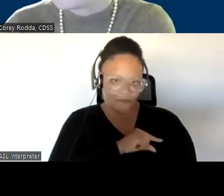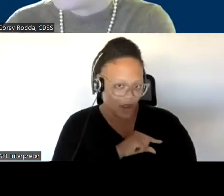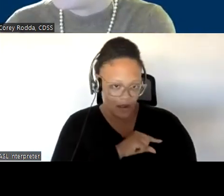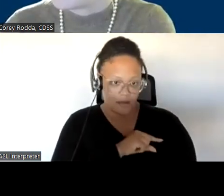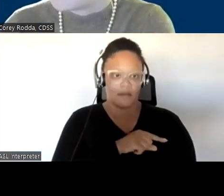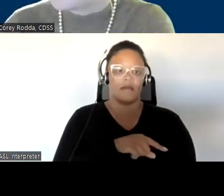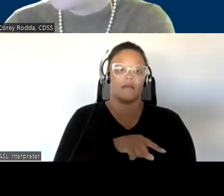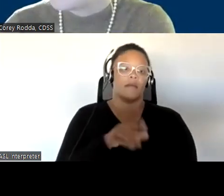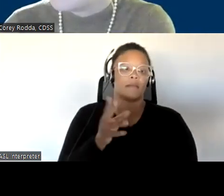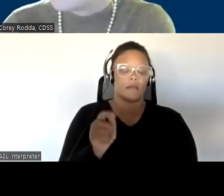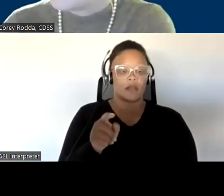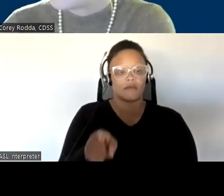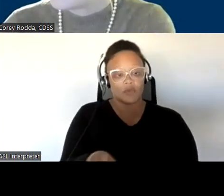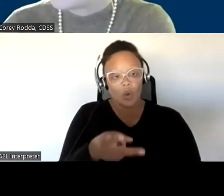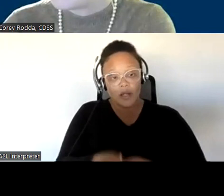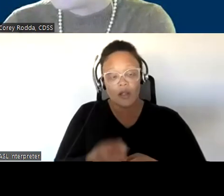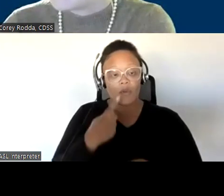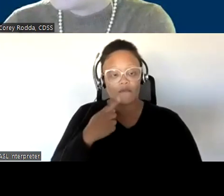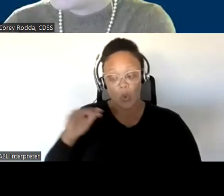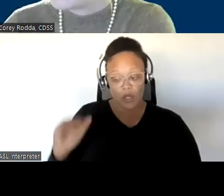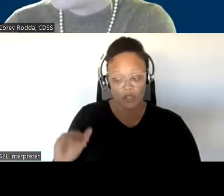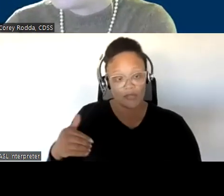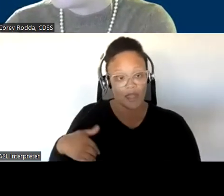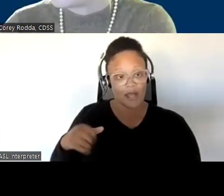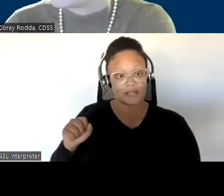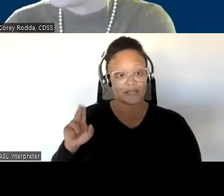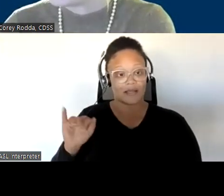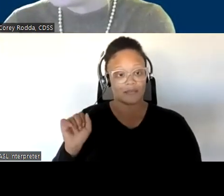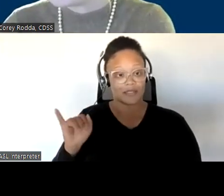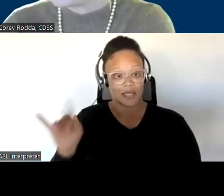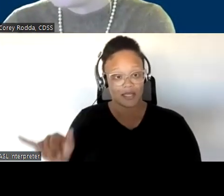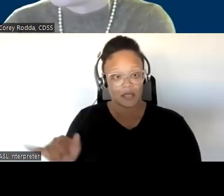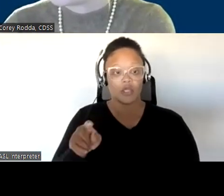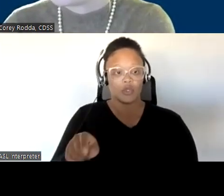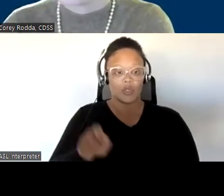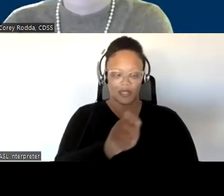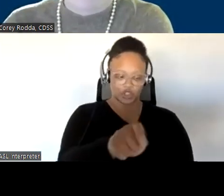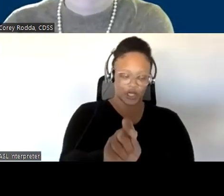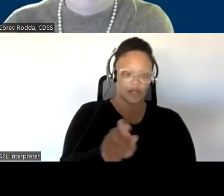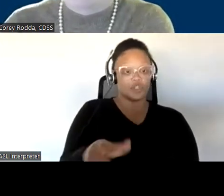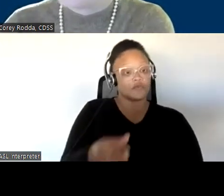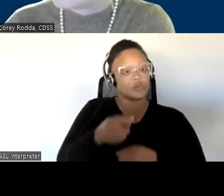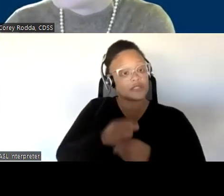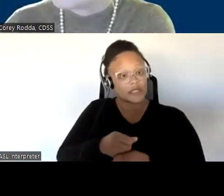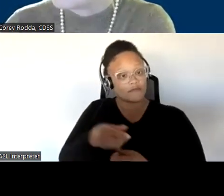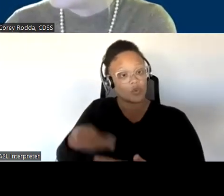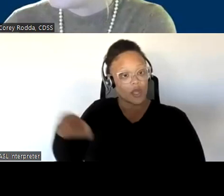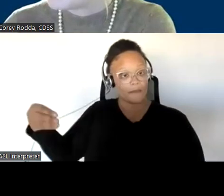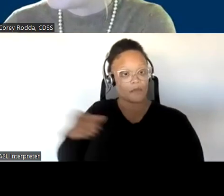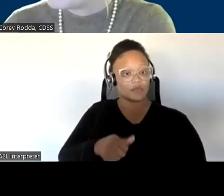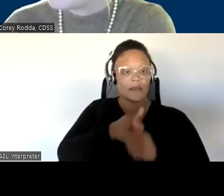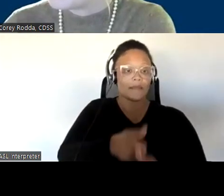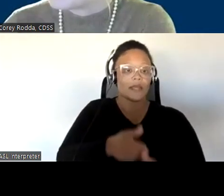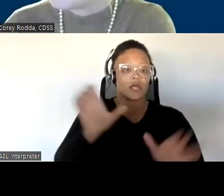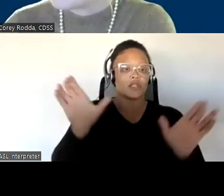subsidized child, you can indicate that you received reimbursement based on certified hours of care